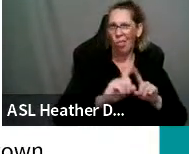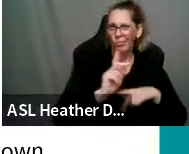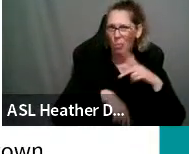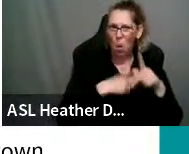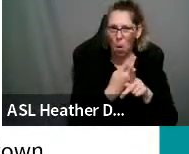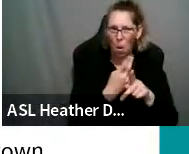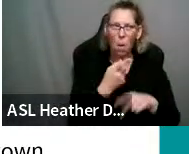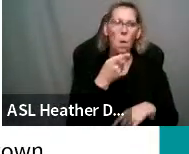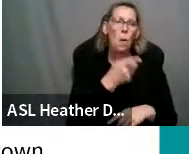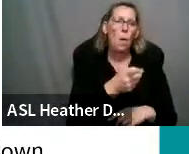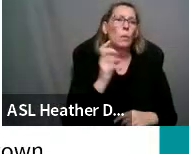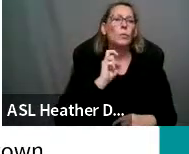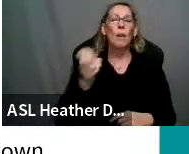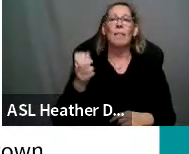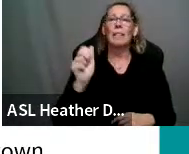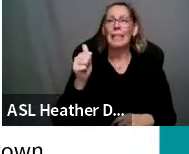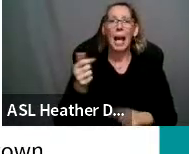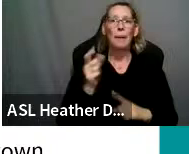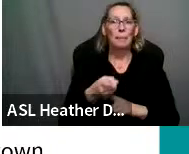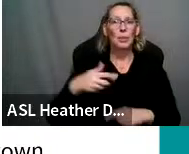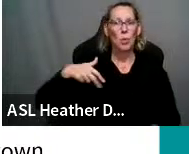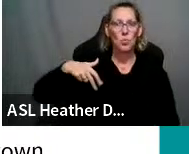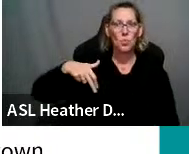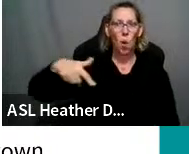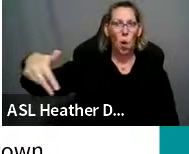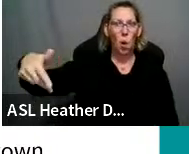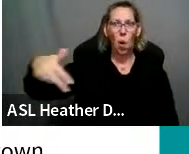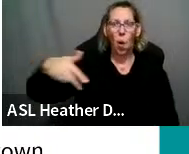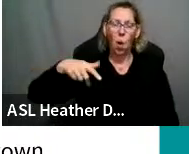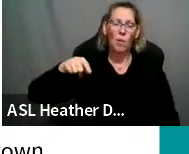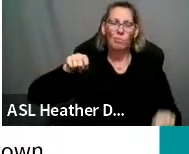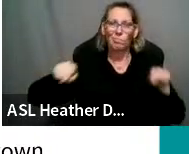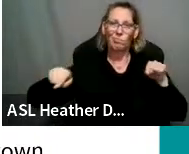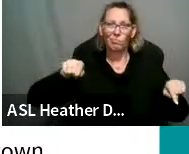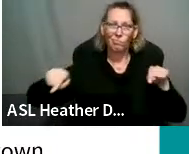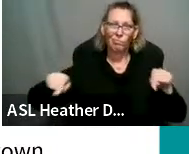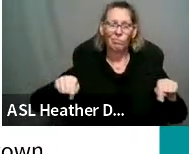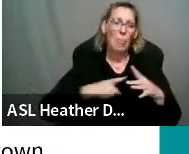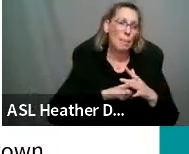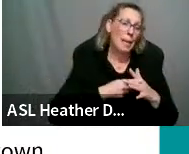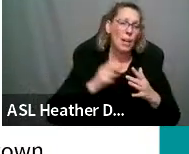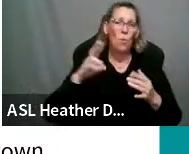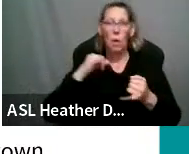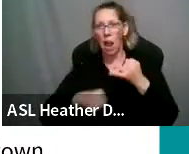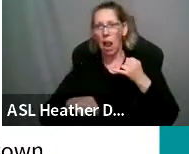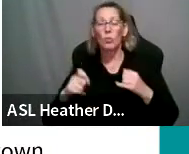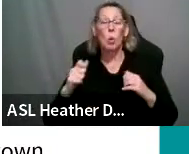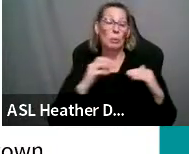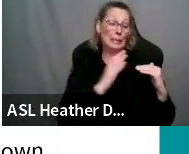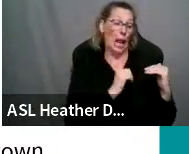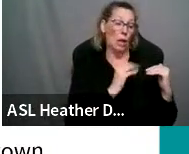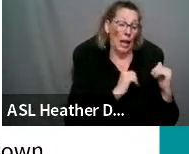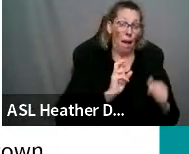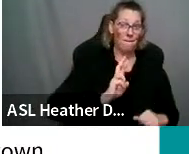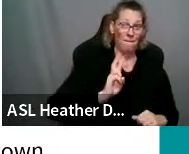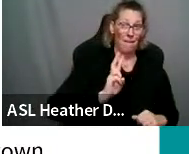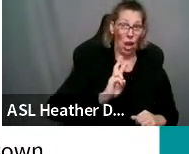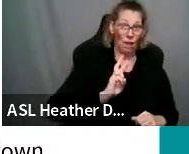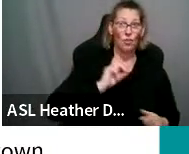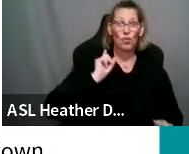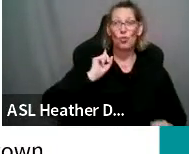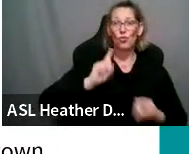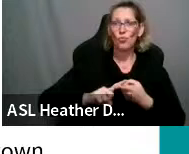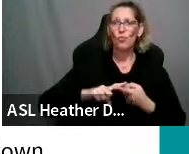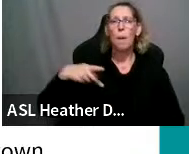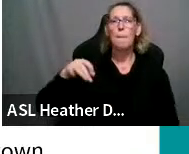times include the 10 minutes of walking on either end of their trip. So each travel time here is stated from downtown Vancouver to the Pioneer